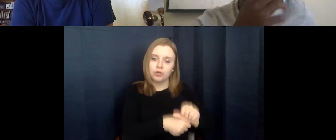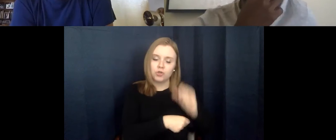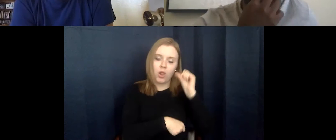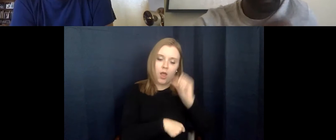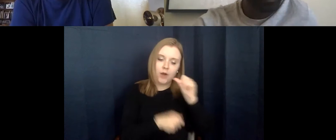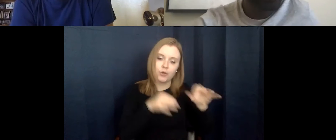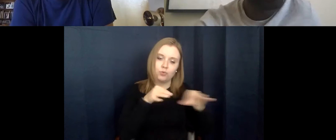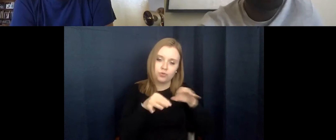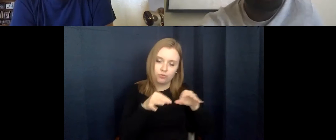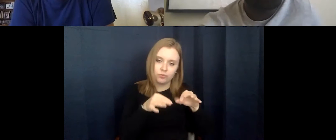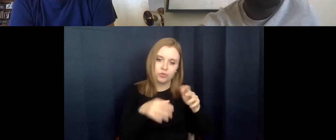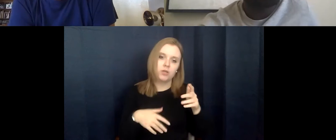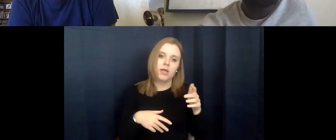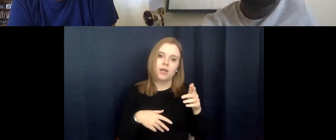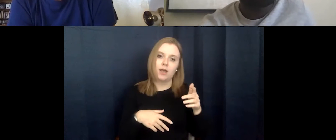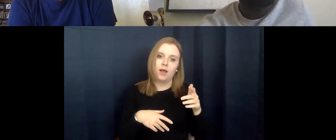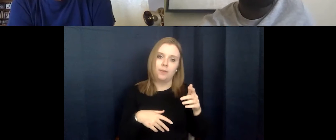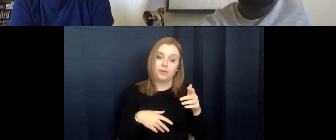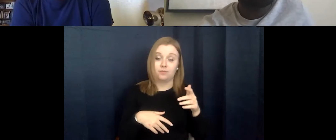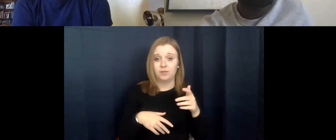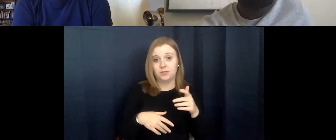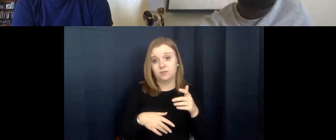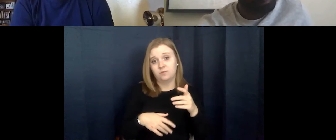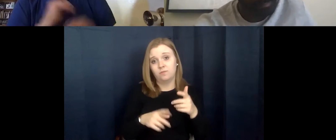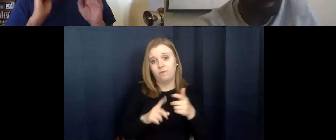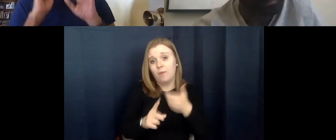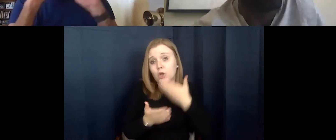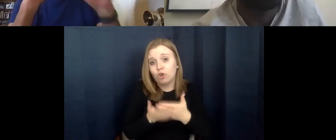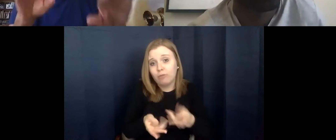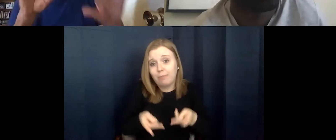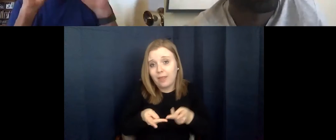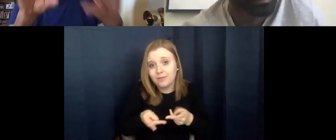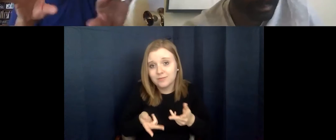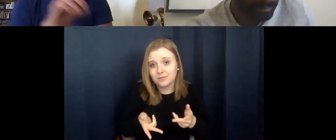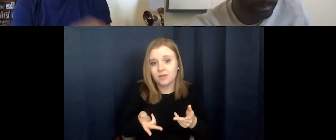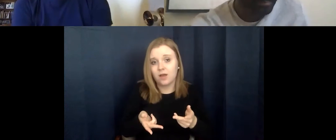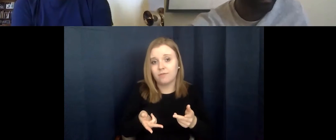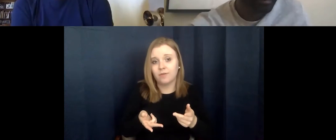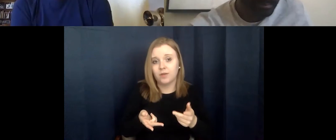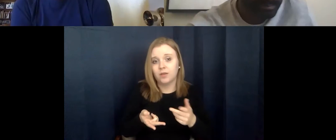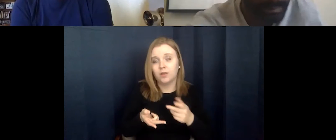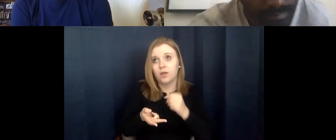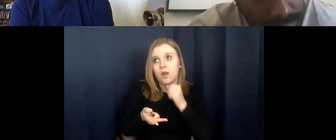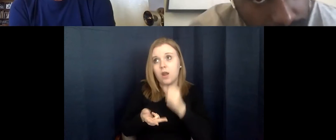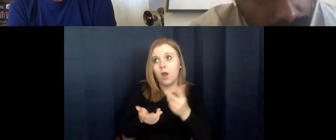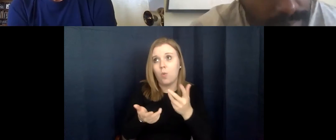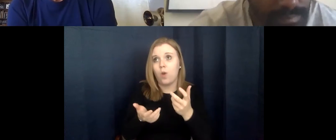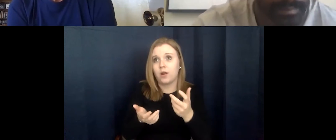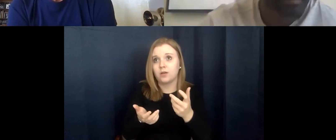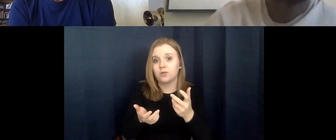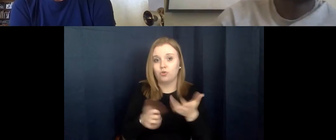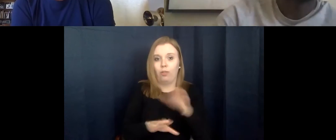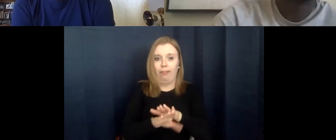I think, you know, coming from a good place of wanting not to layer or tell people